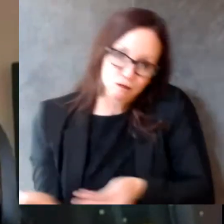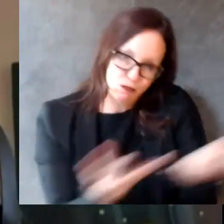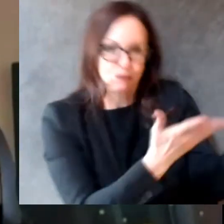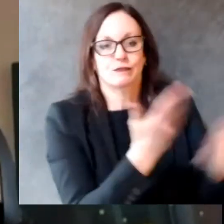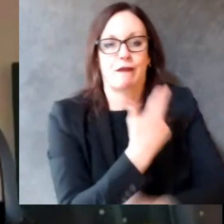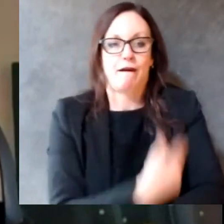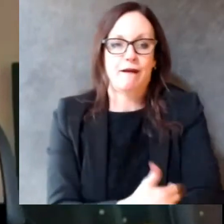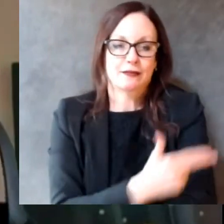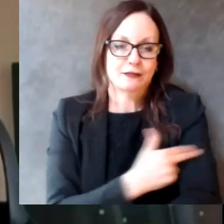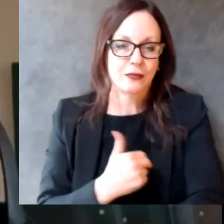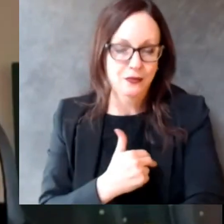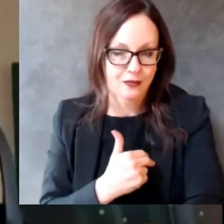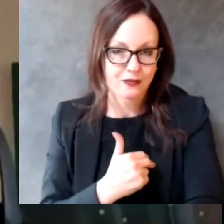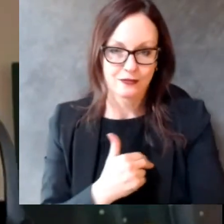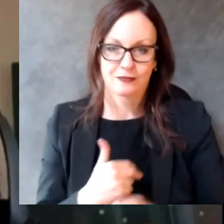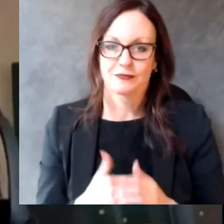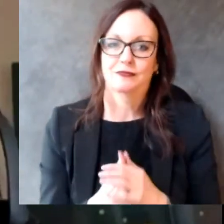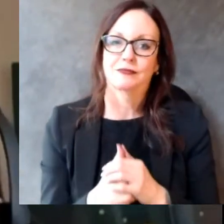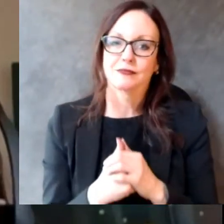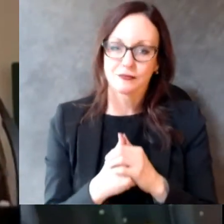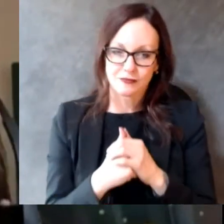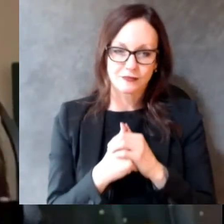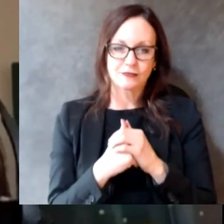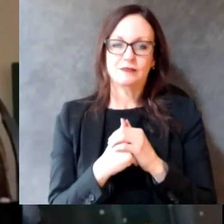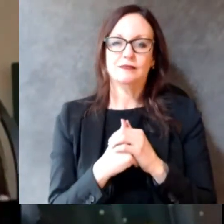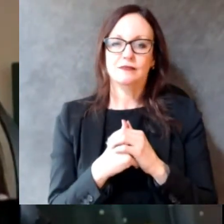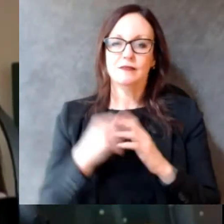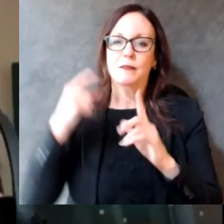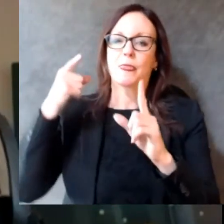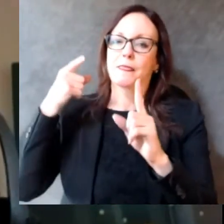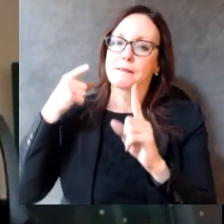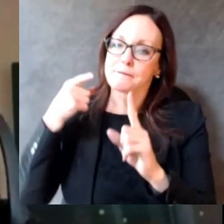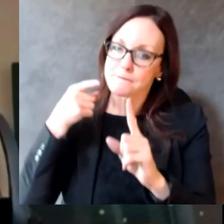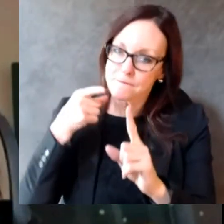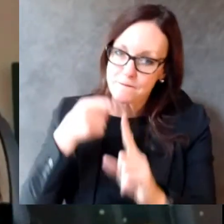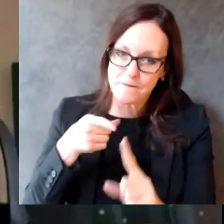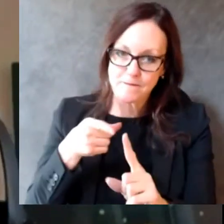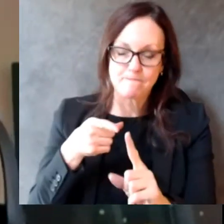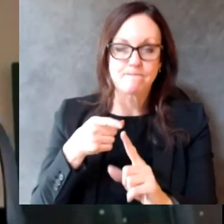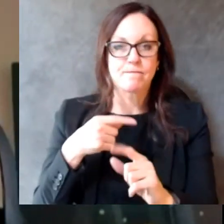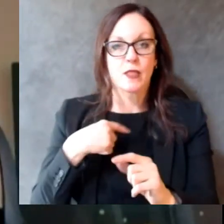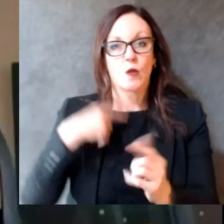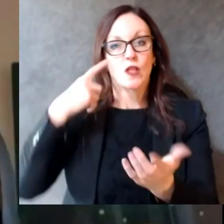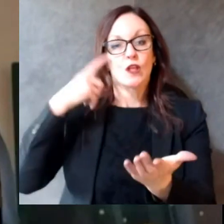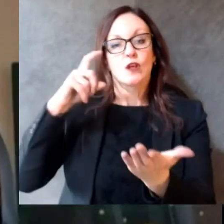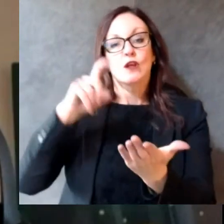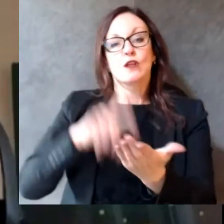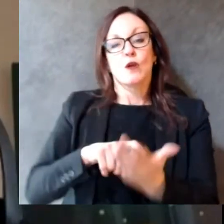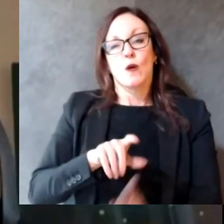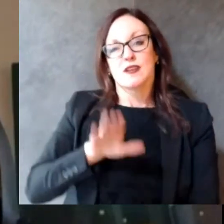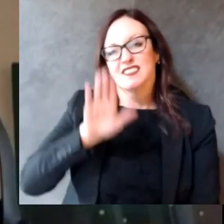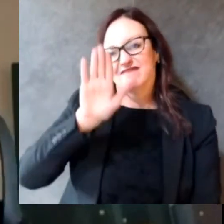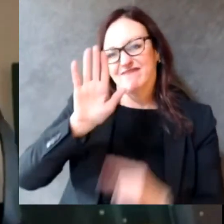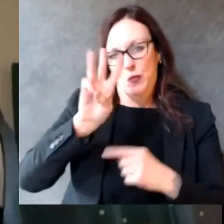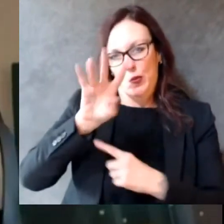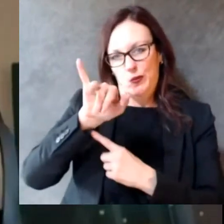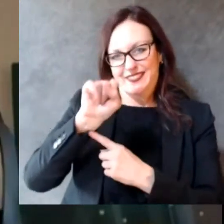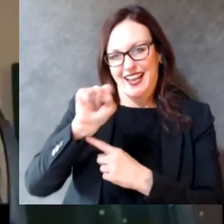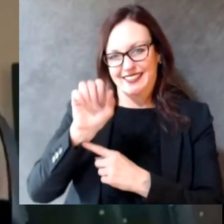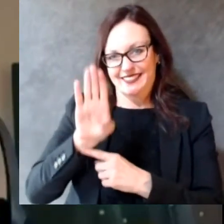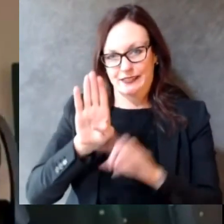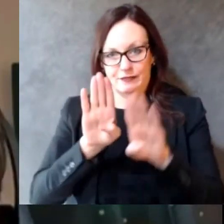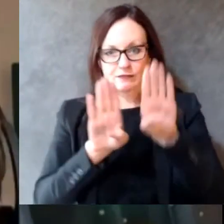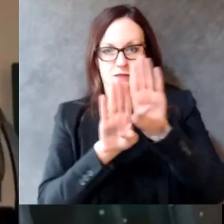their proximity to Minnesota and the very high level of disease spread that we're seeing in neighboring states